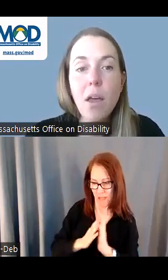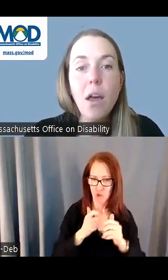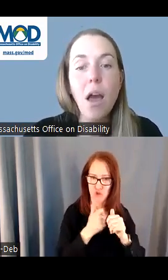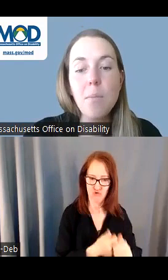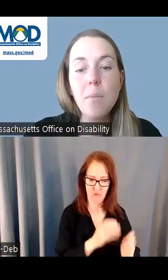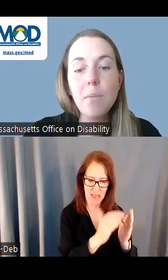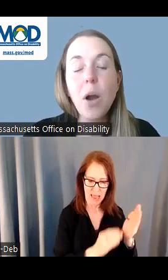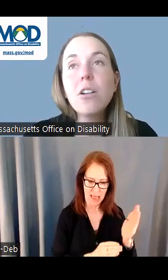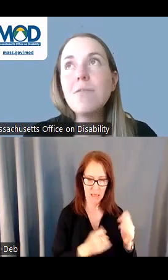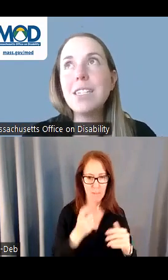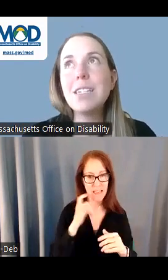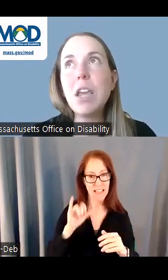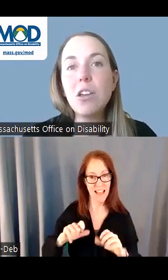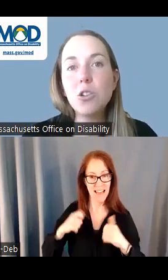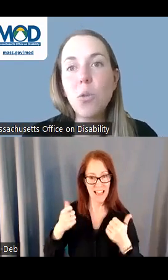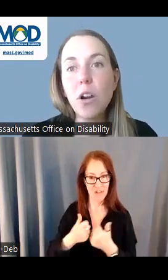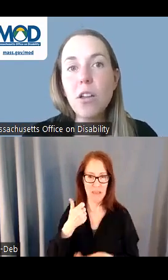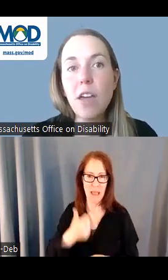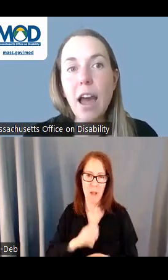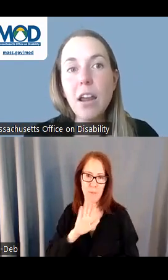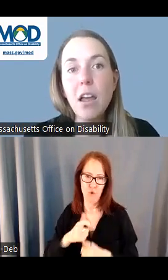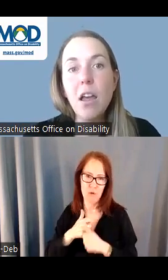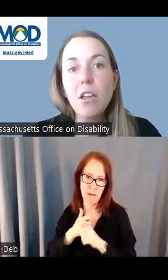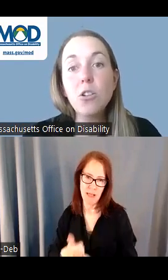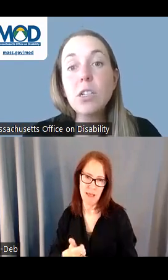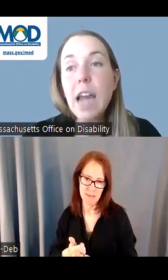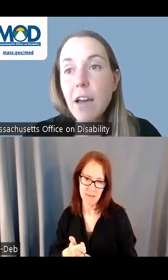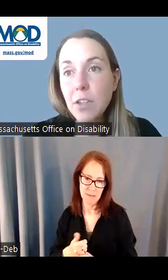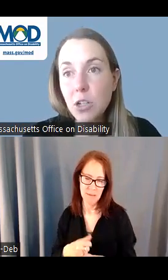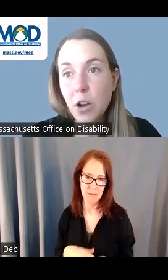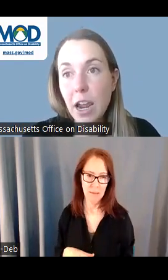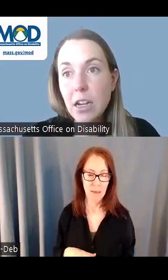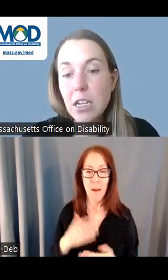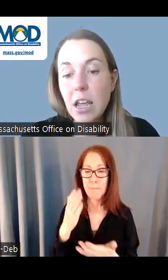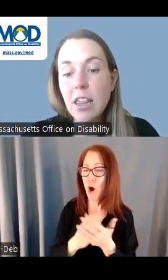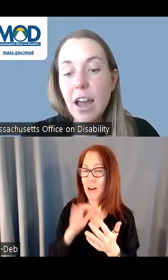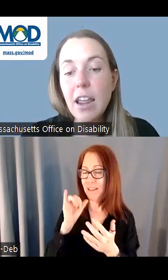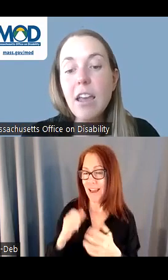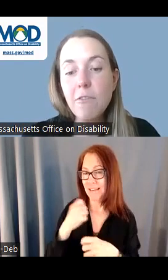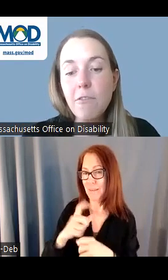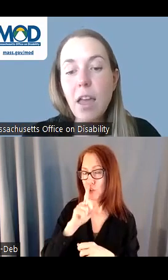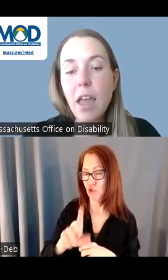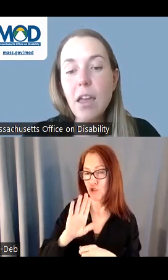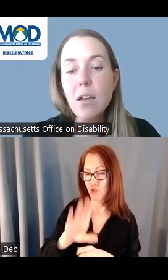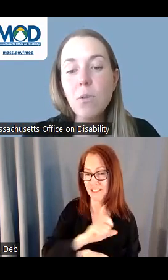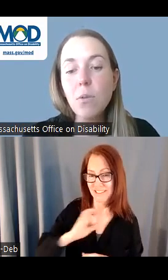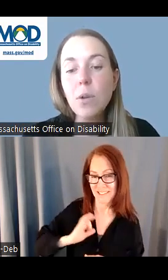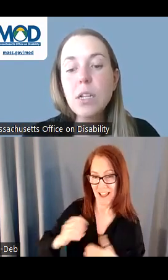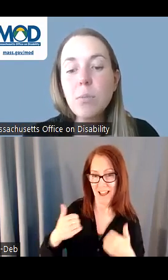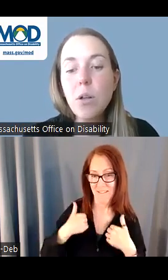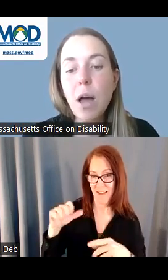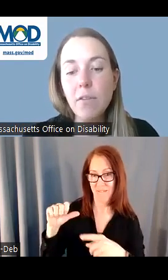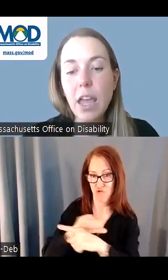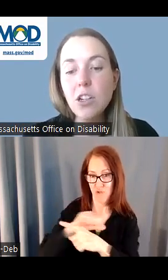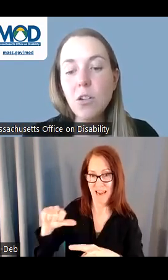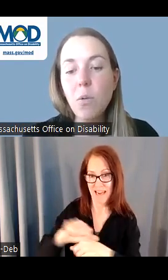them. Part of this is making sure that your staff is trained that if a